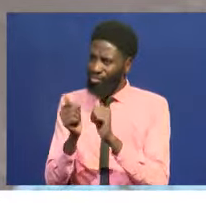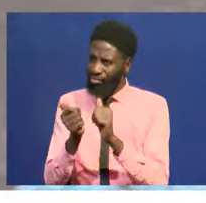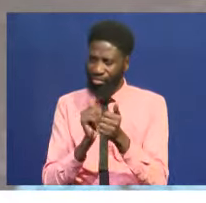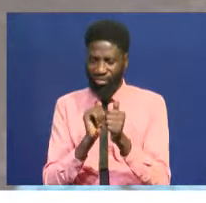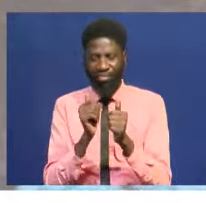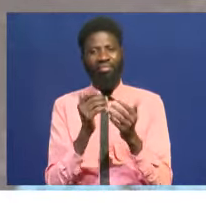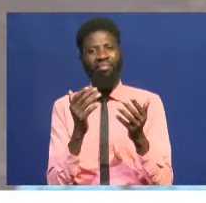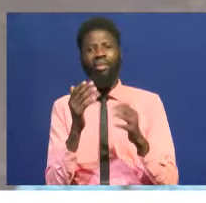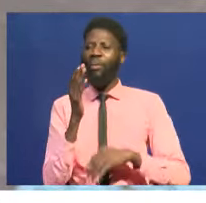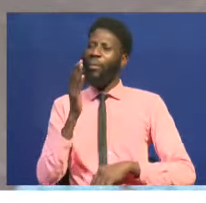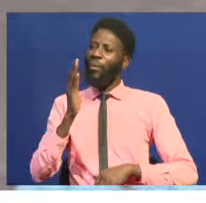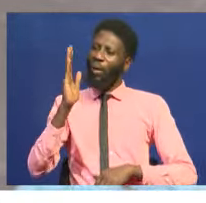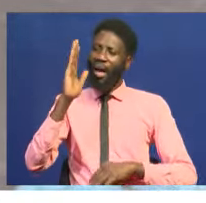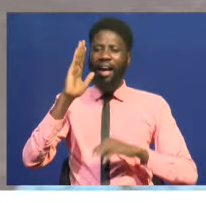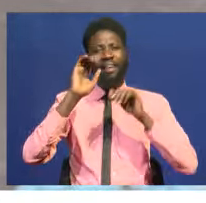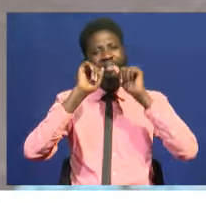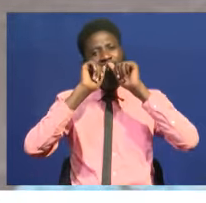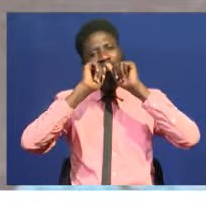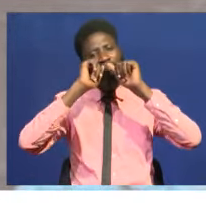Mumejaliwa na Mungu.